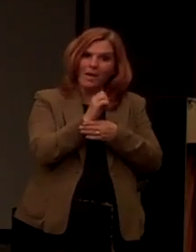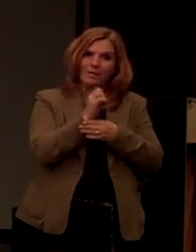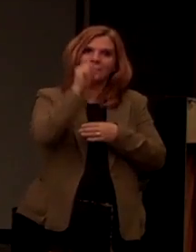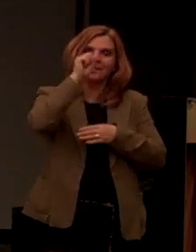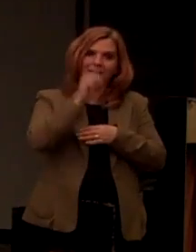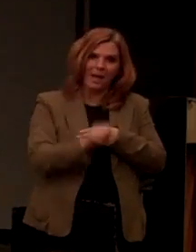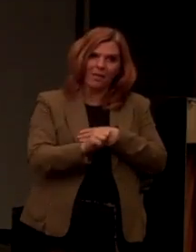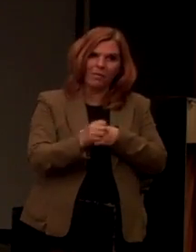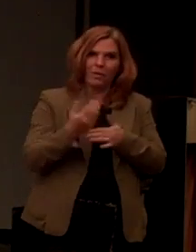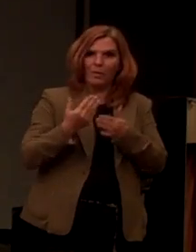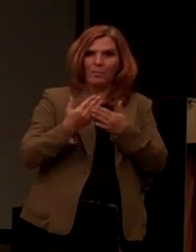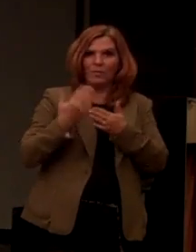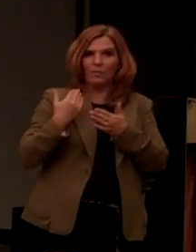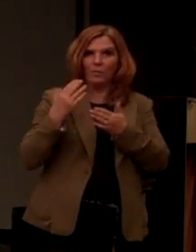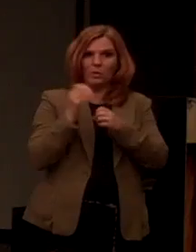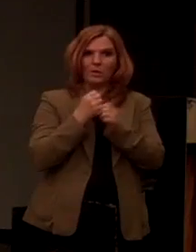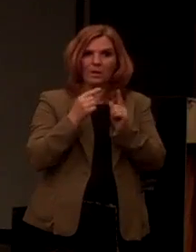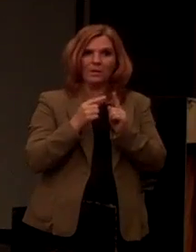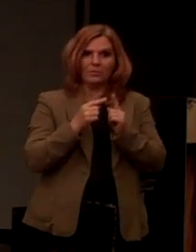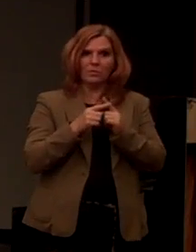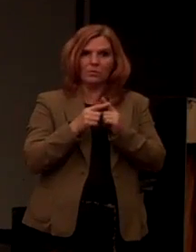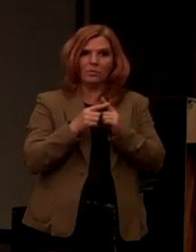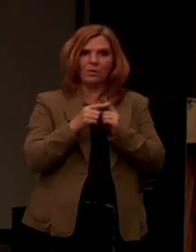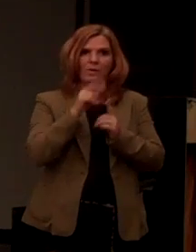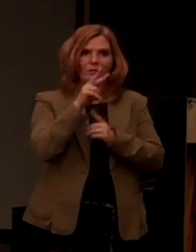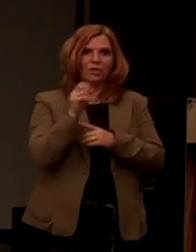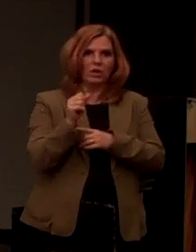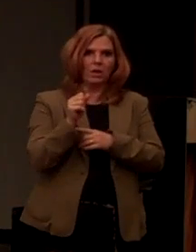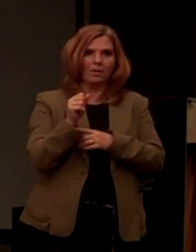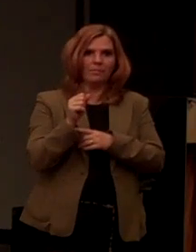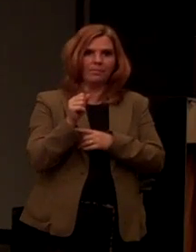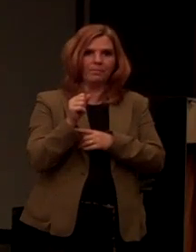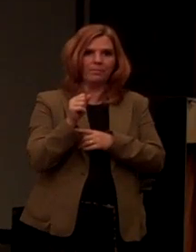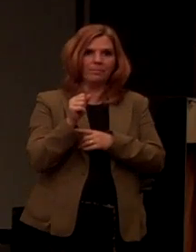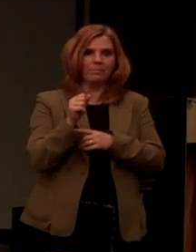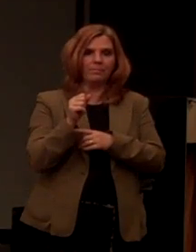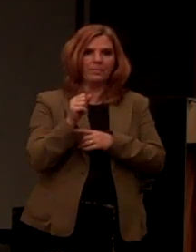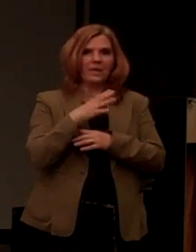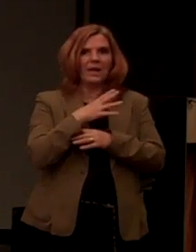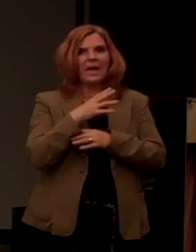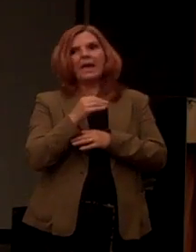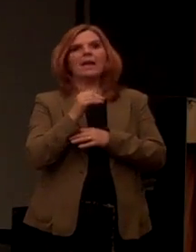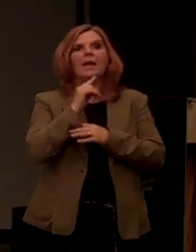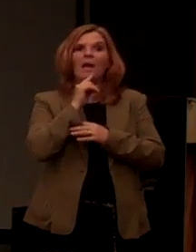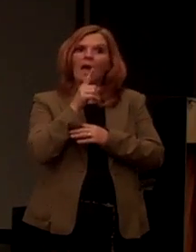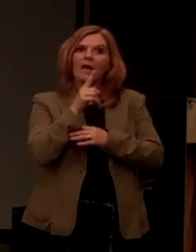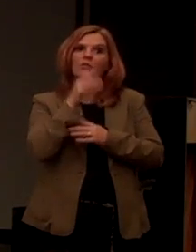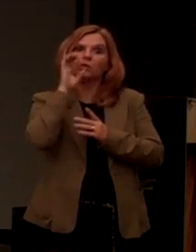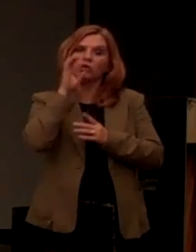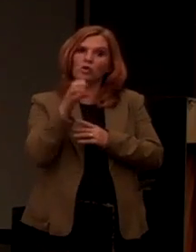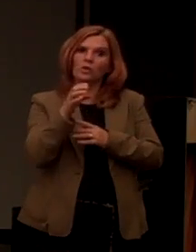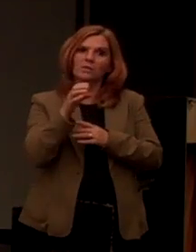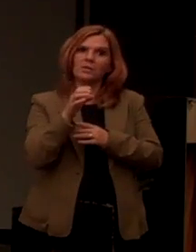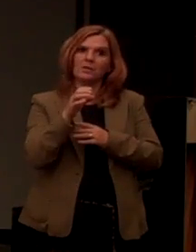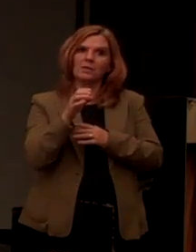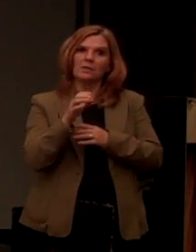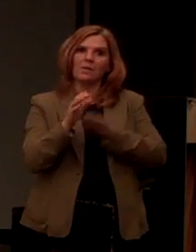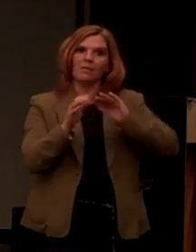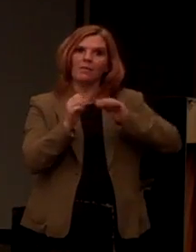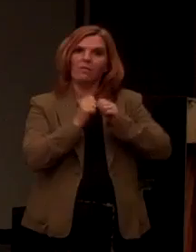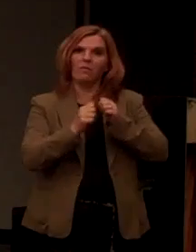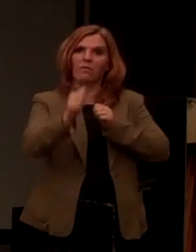of Charleston before you get to Virginia. Okay? And actually, Charleston is farther